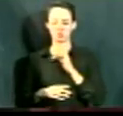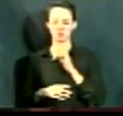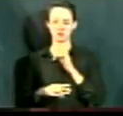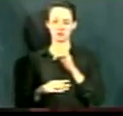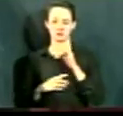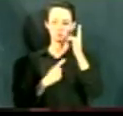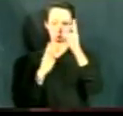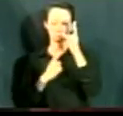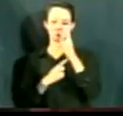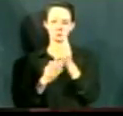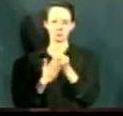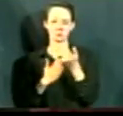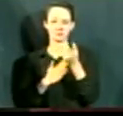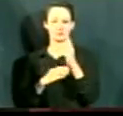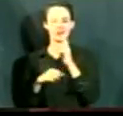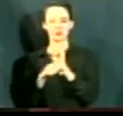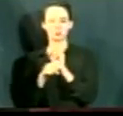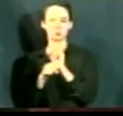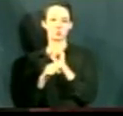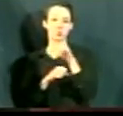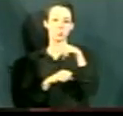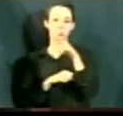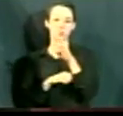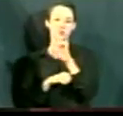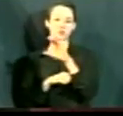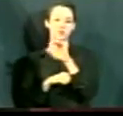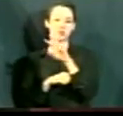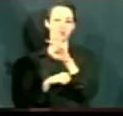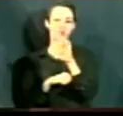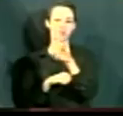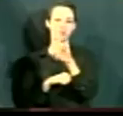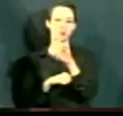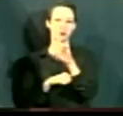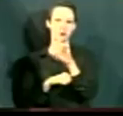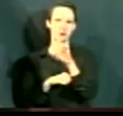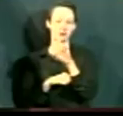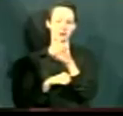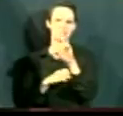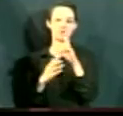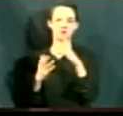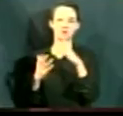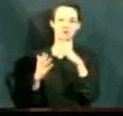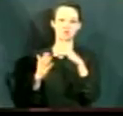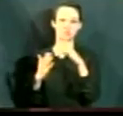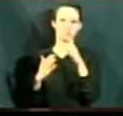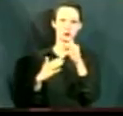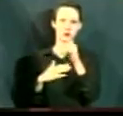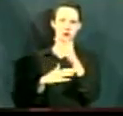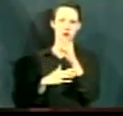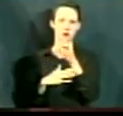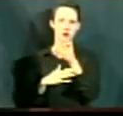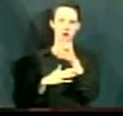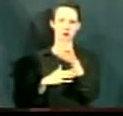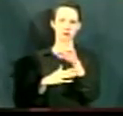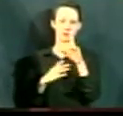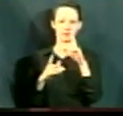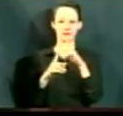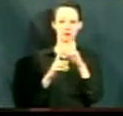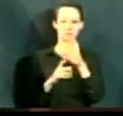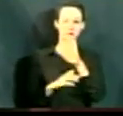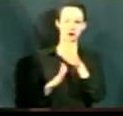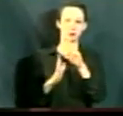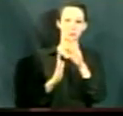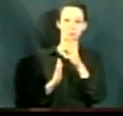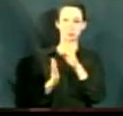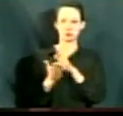and sexual orientation from the school district's employee non-discrimination policy. I knew the right thing to do was